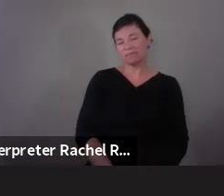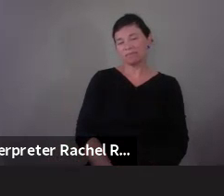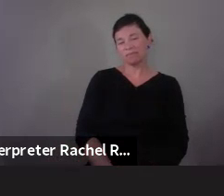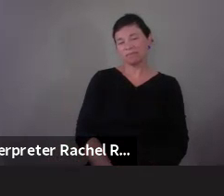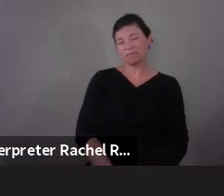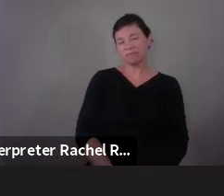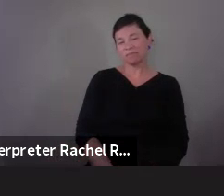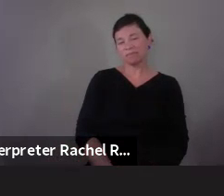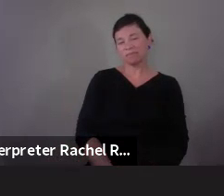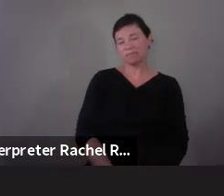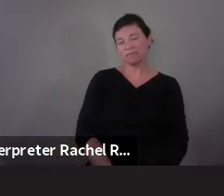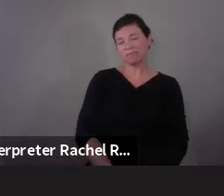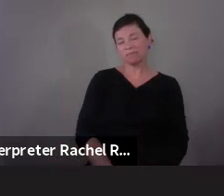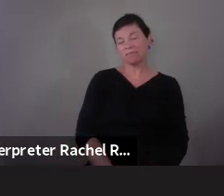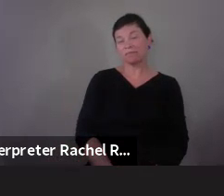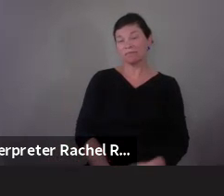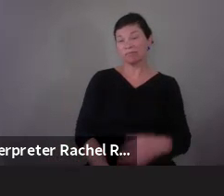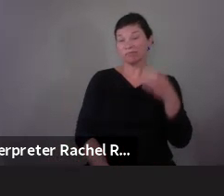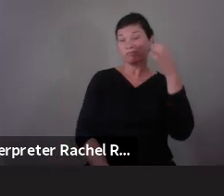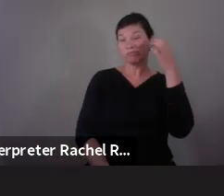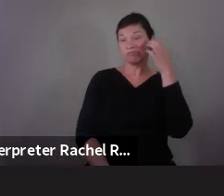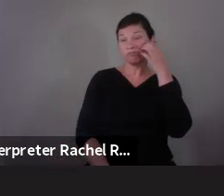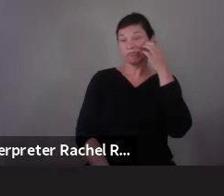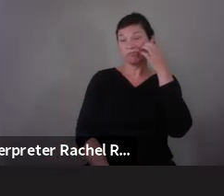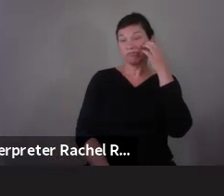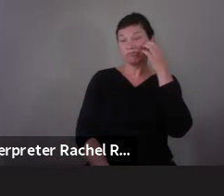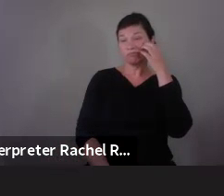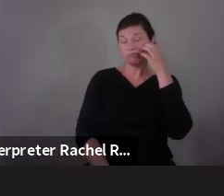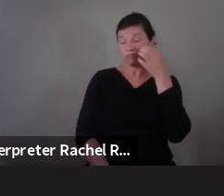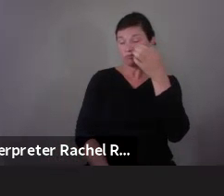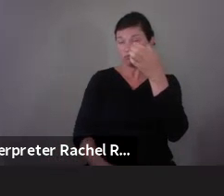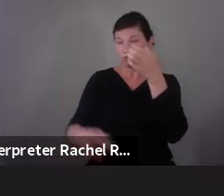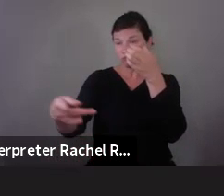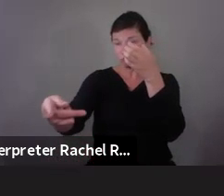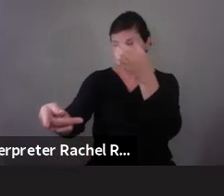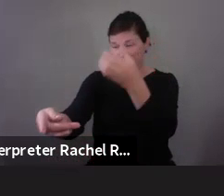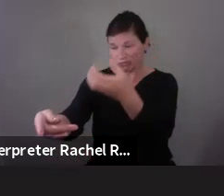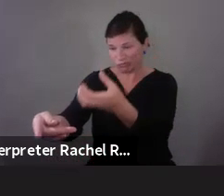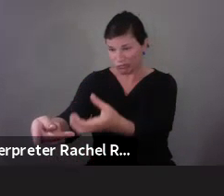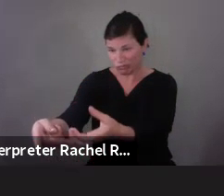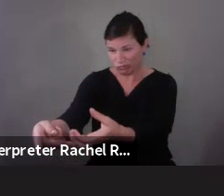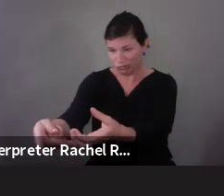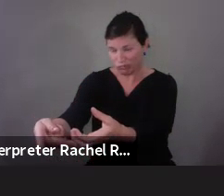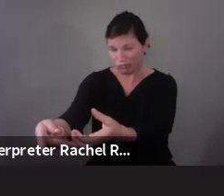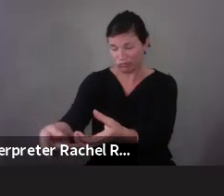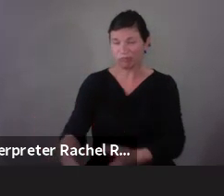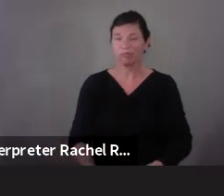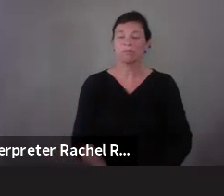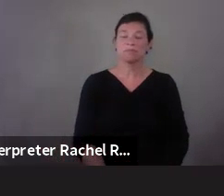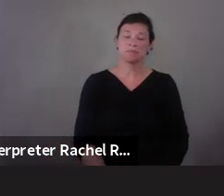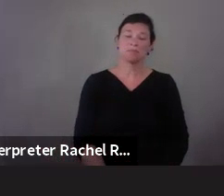I laid the phone by your head.